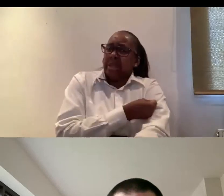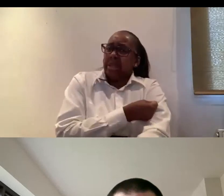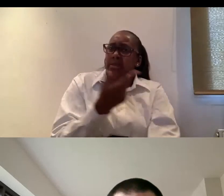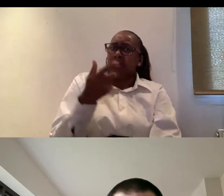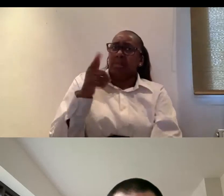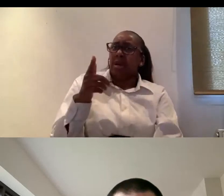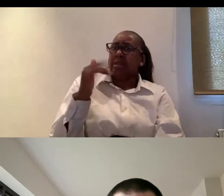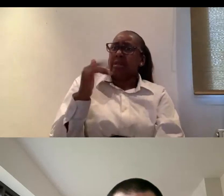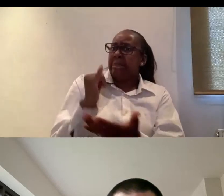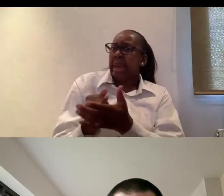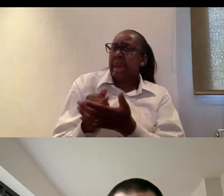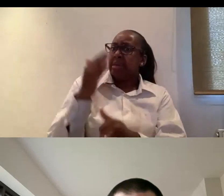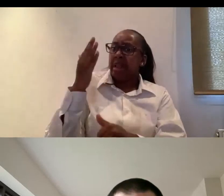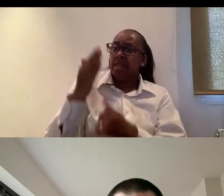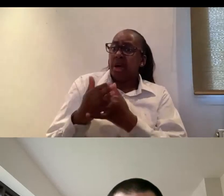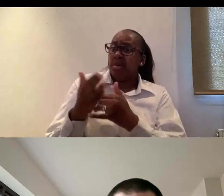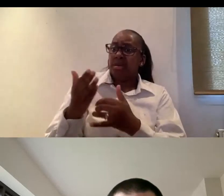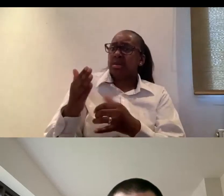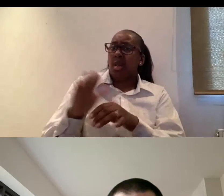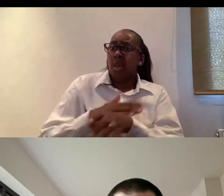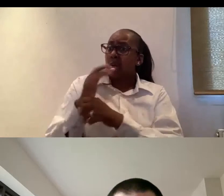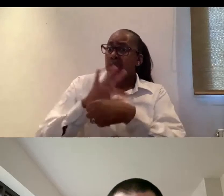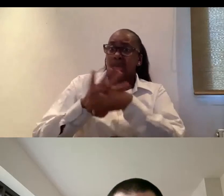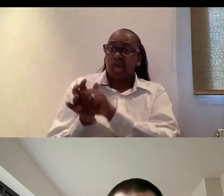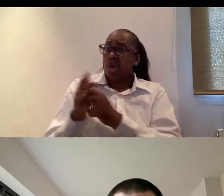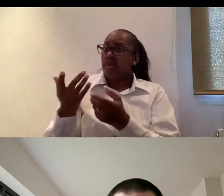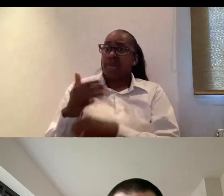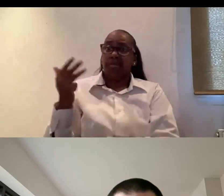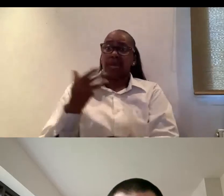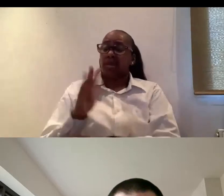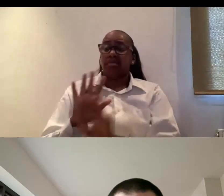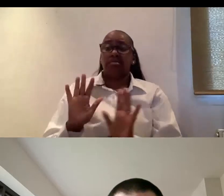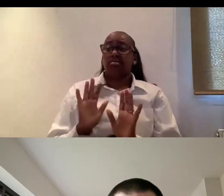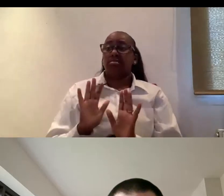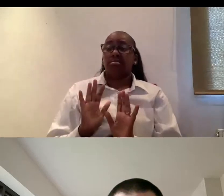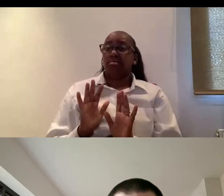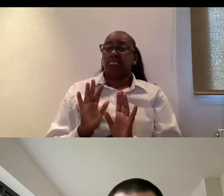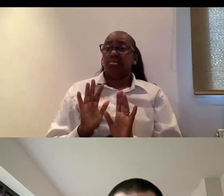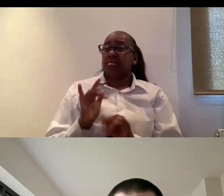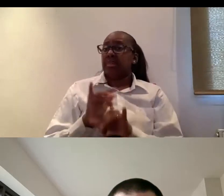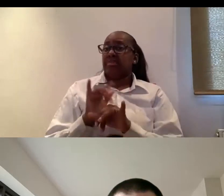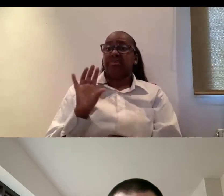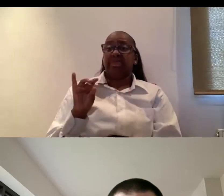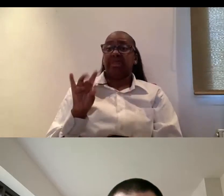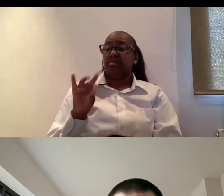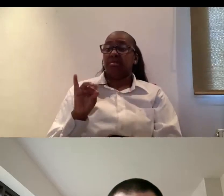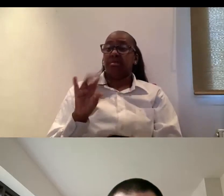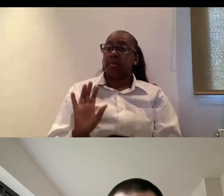as severe or last as long as the symptoms that you can get with COVID-19 infection